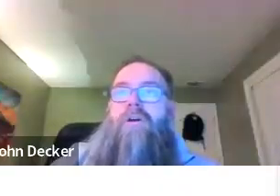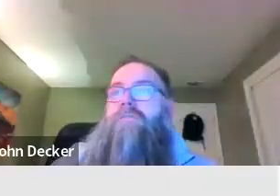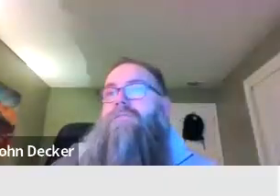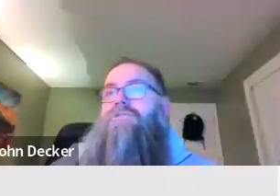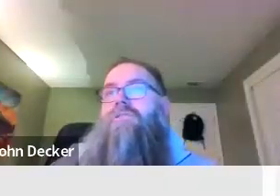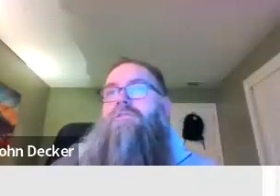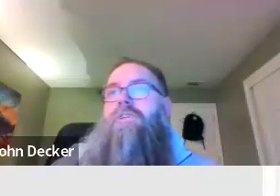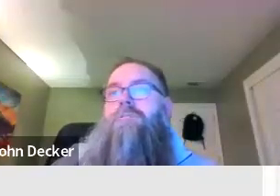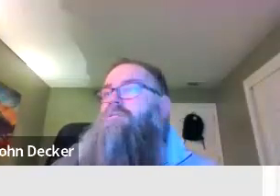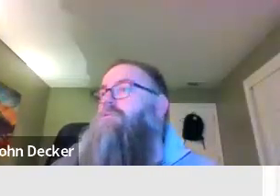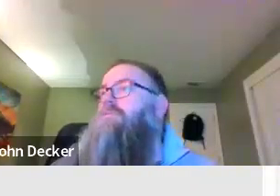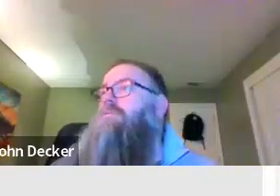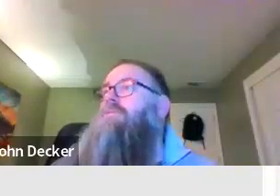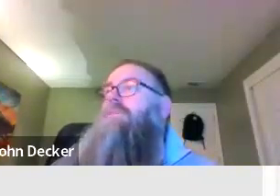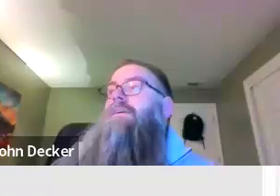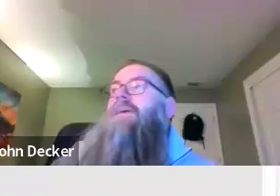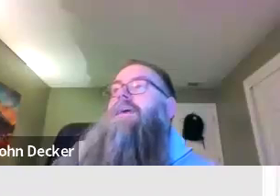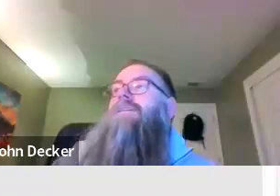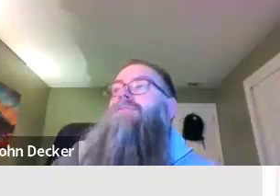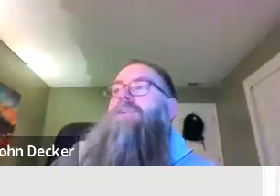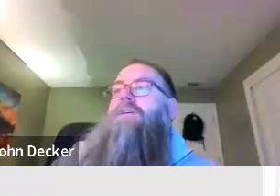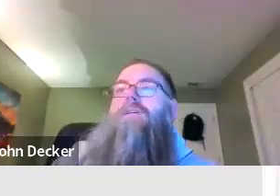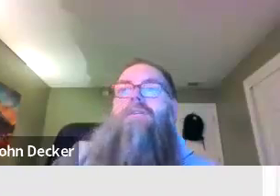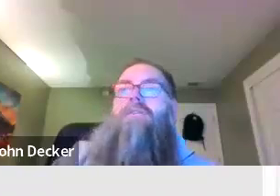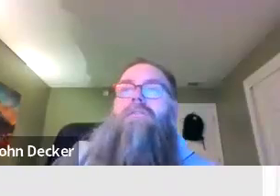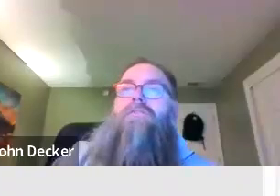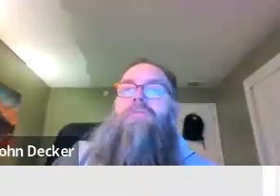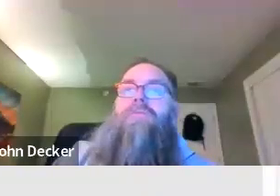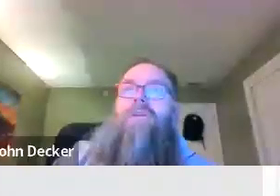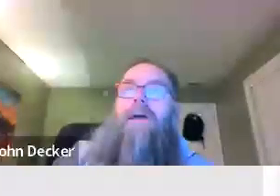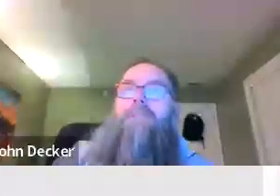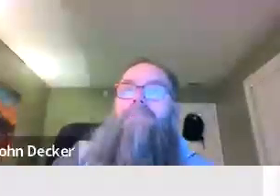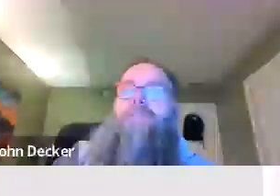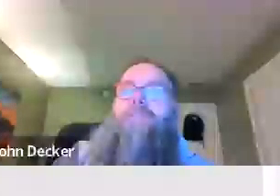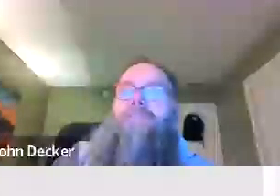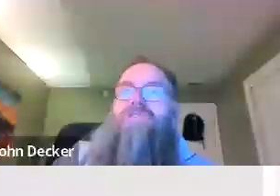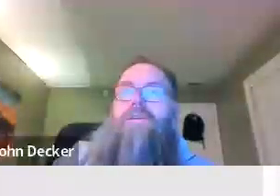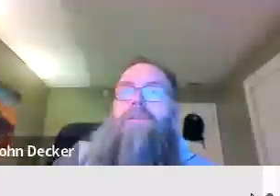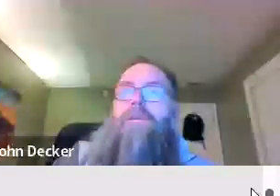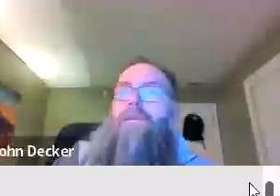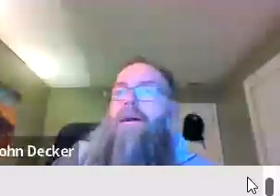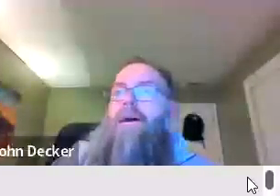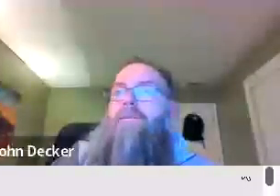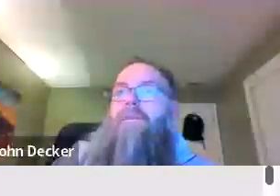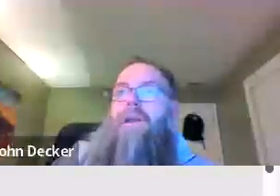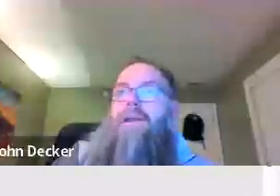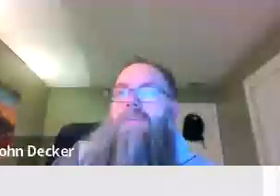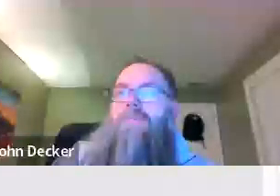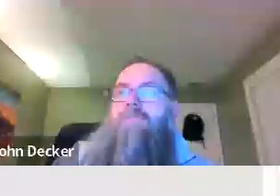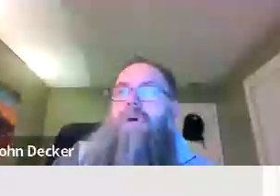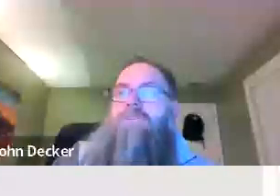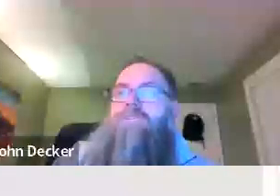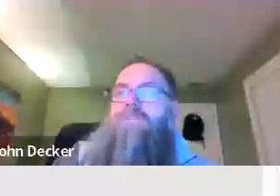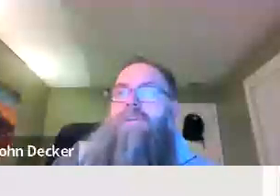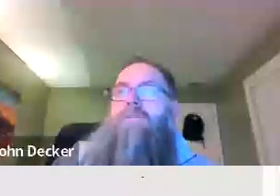interested in what's going on for the future of developmental services in California, you can look at the presentation